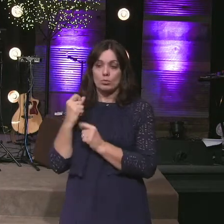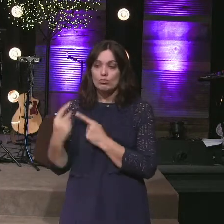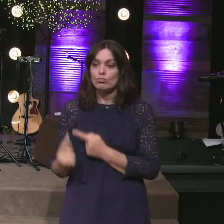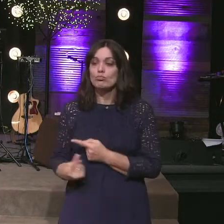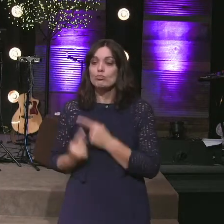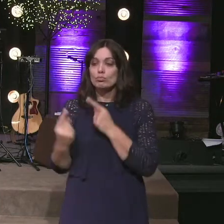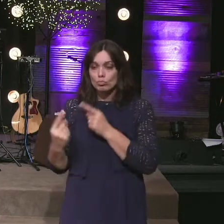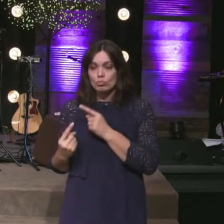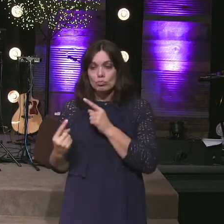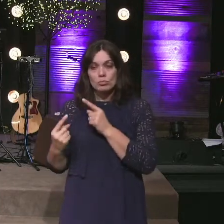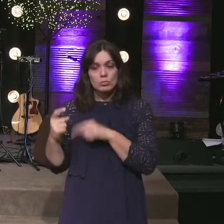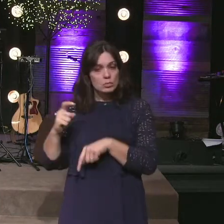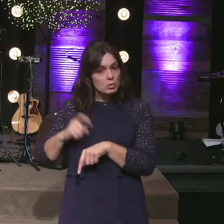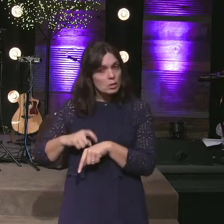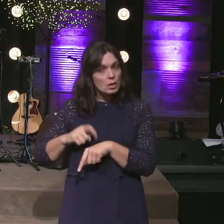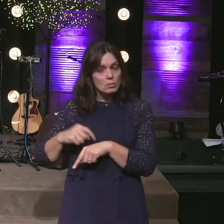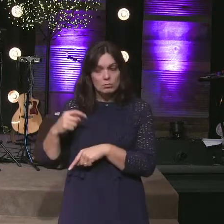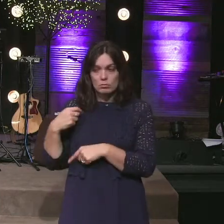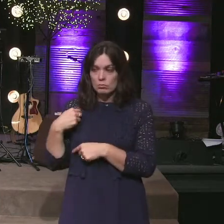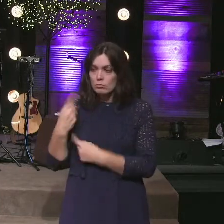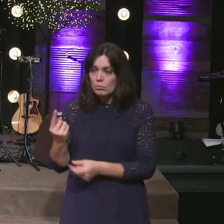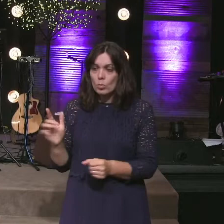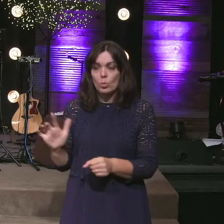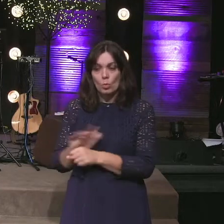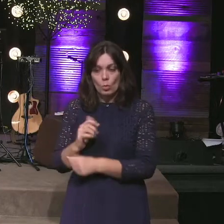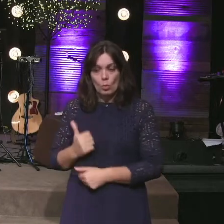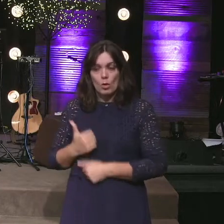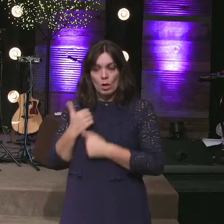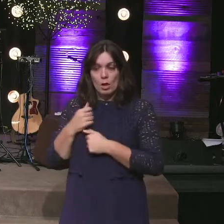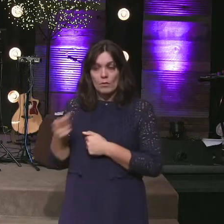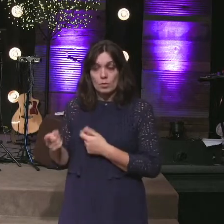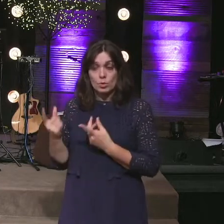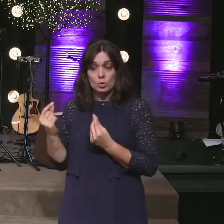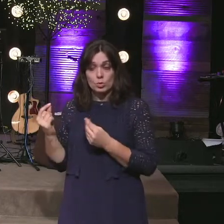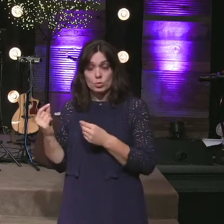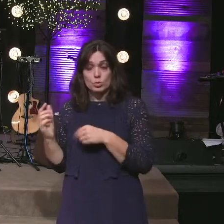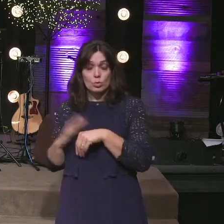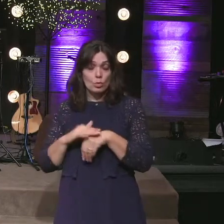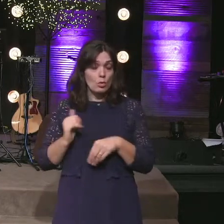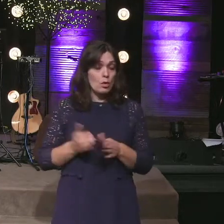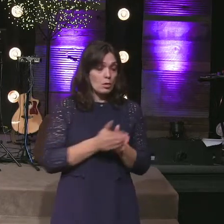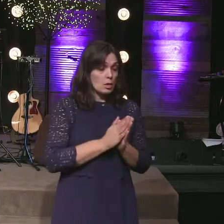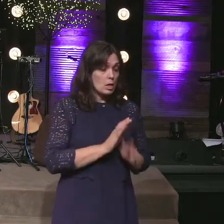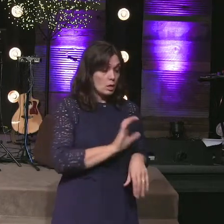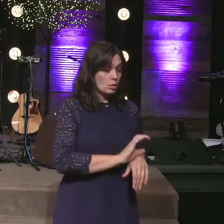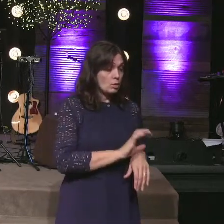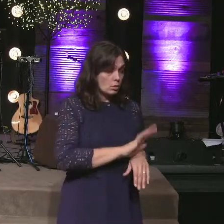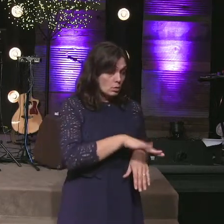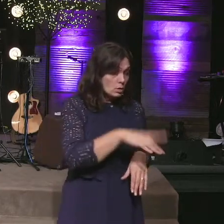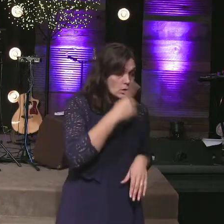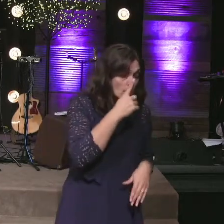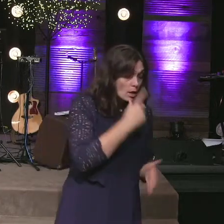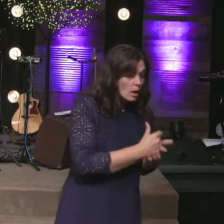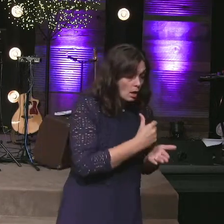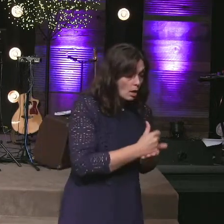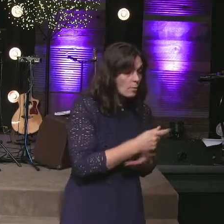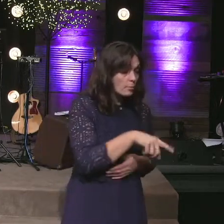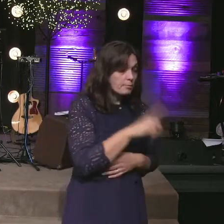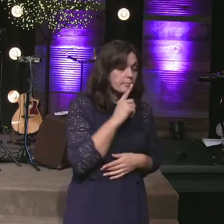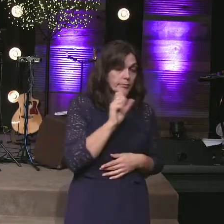her entire life, she called on the church for help, and the people said, yes, we will